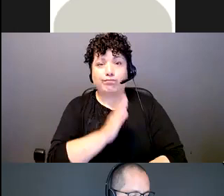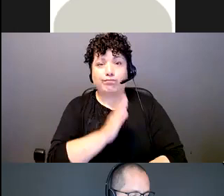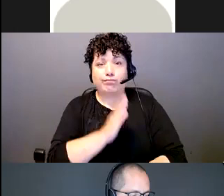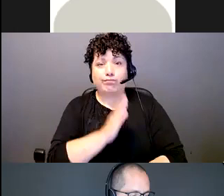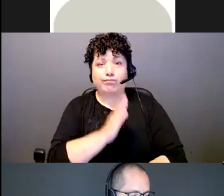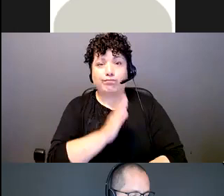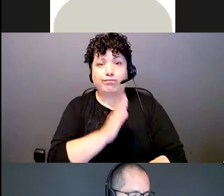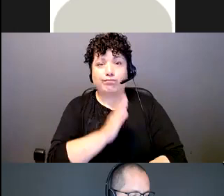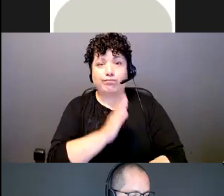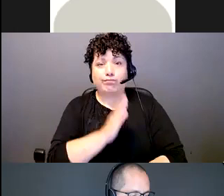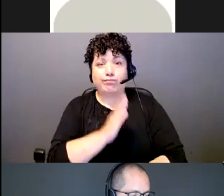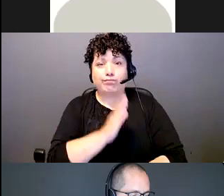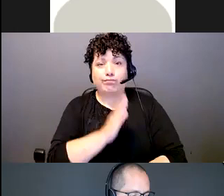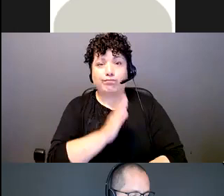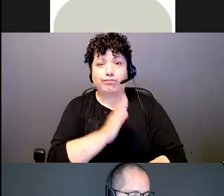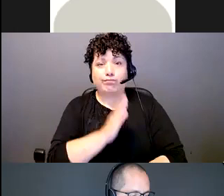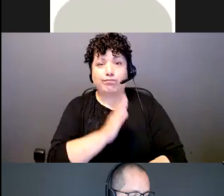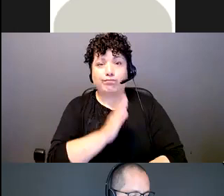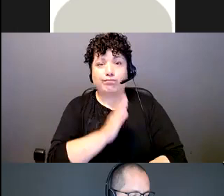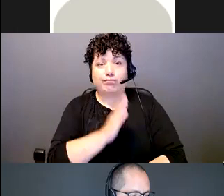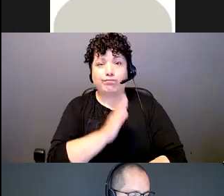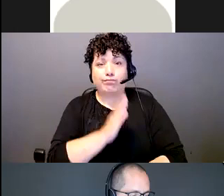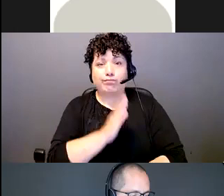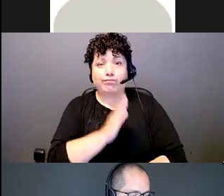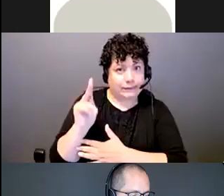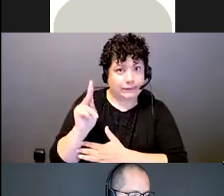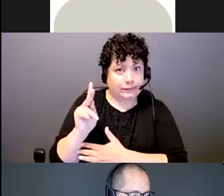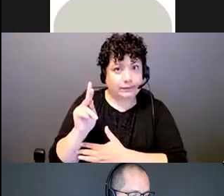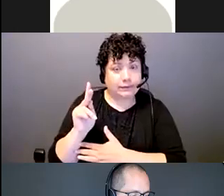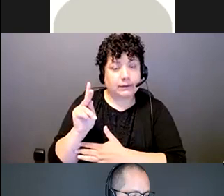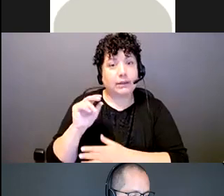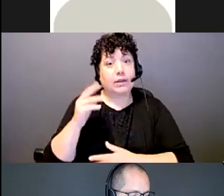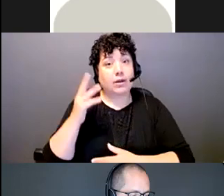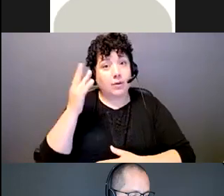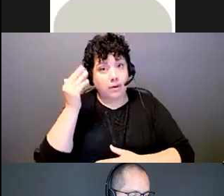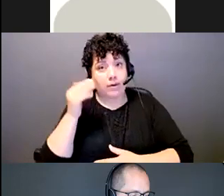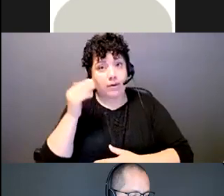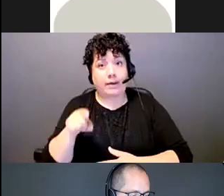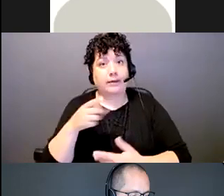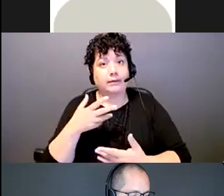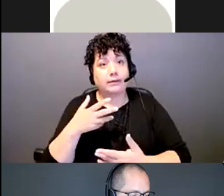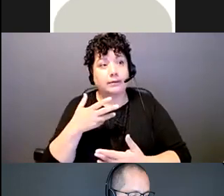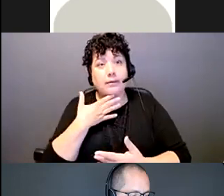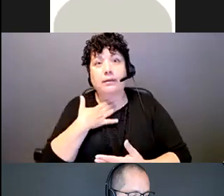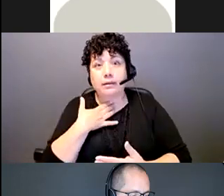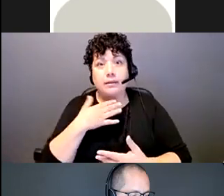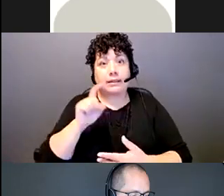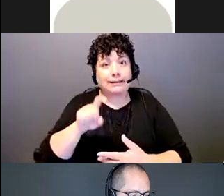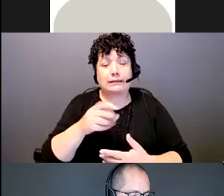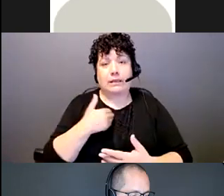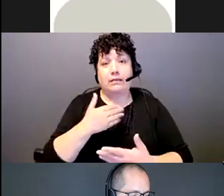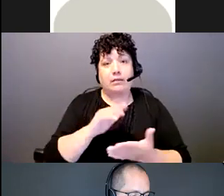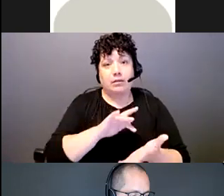in a care situation because they need to have medical care and